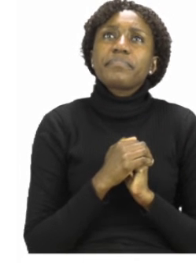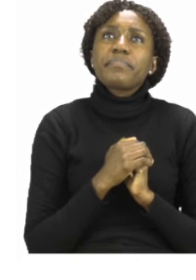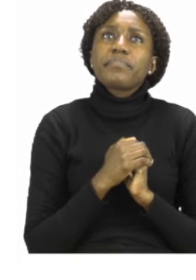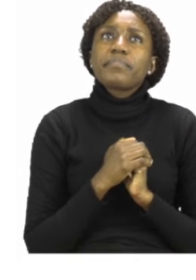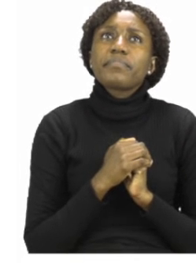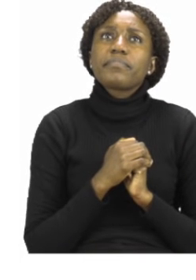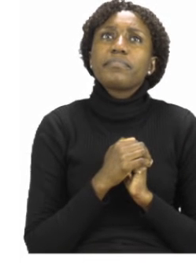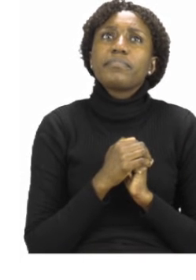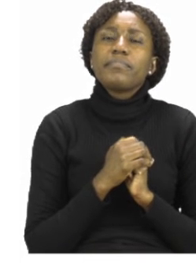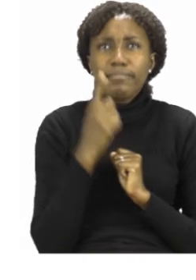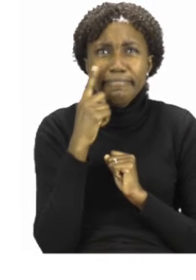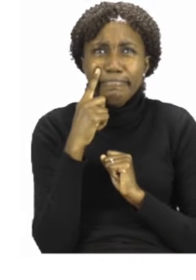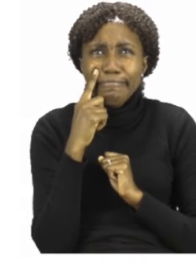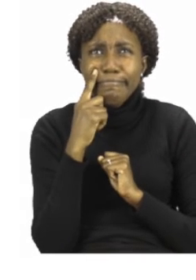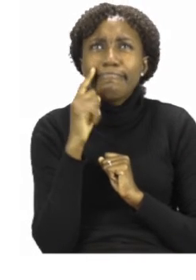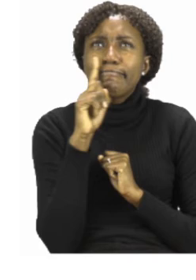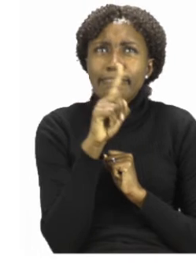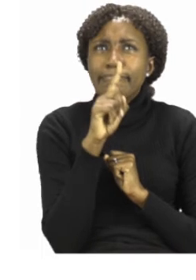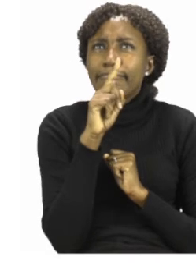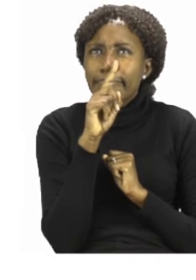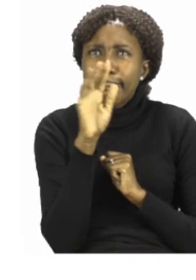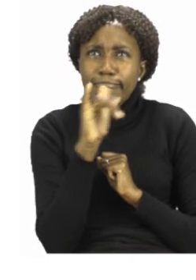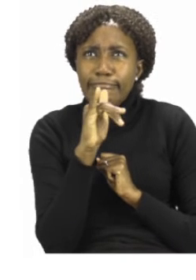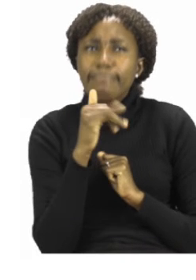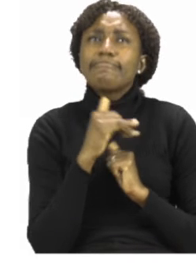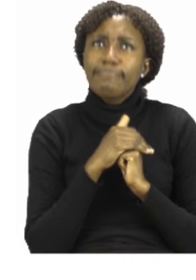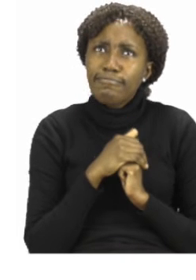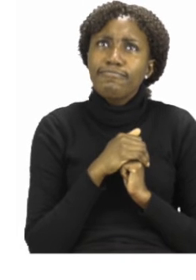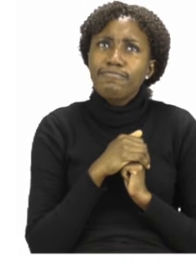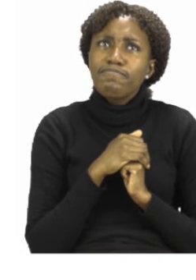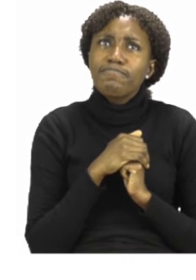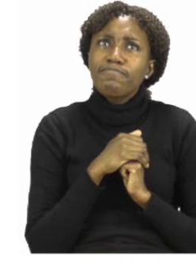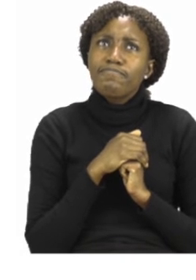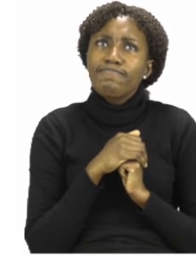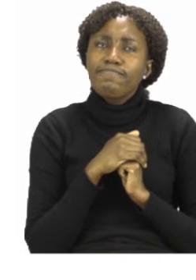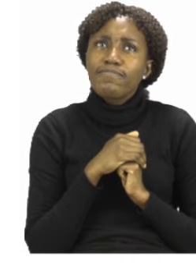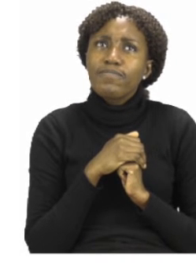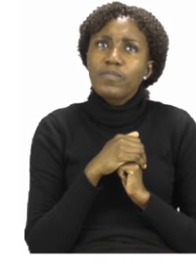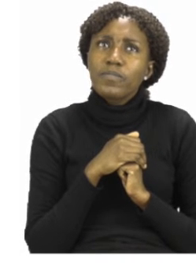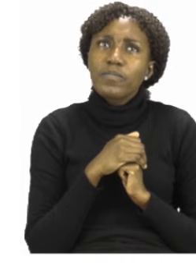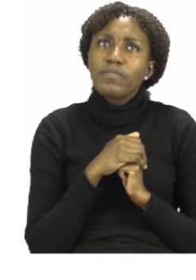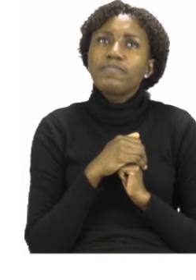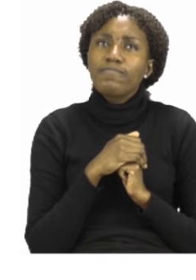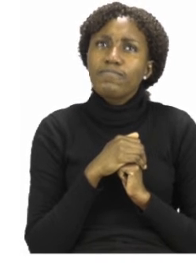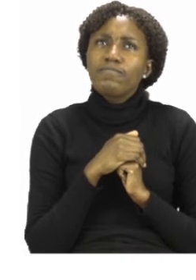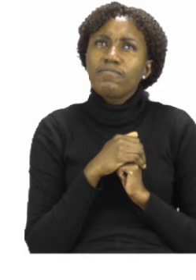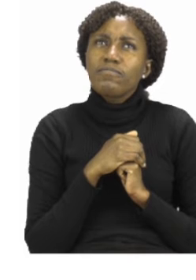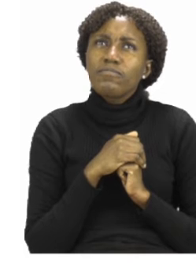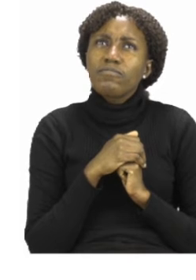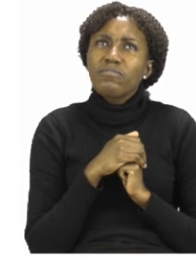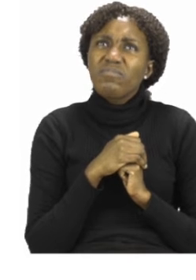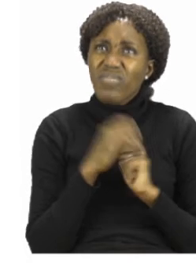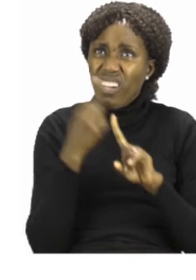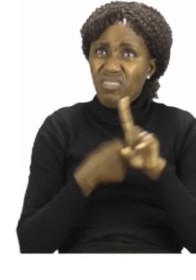try and find at least one together. Now tell me, boys and girls, does a carrot